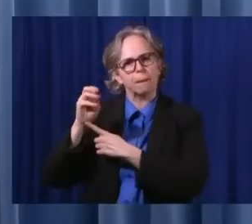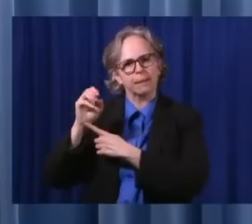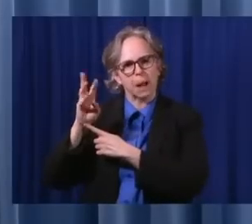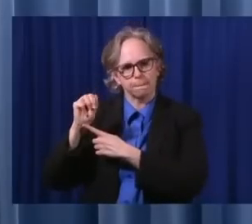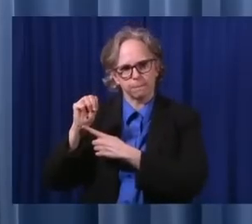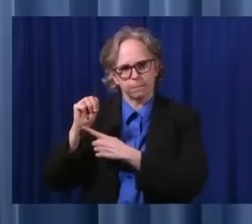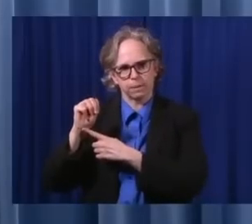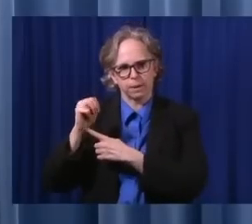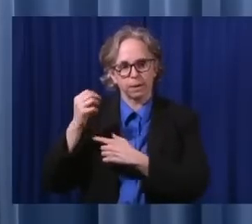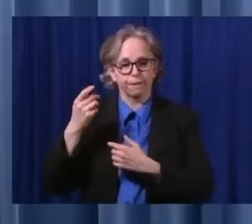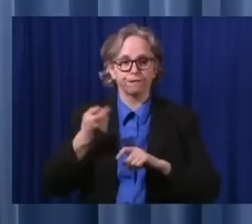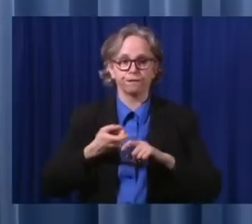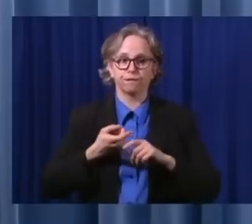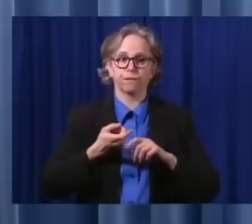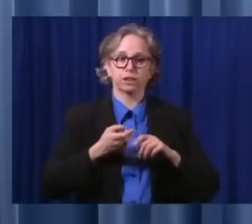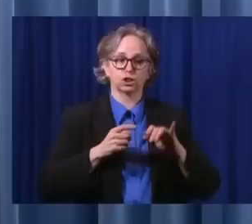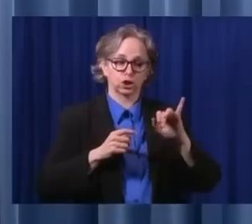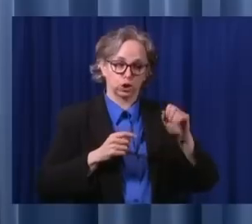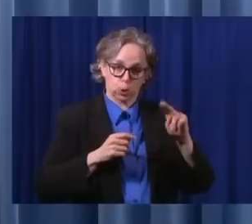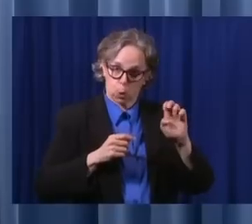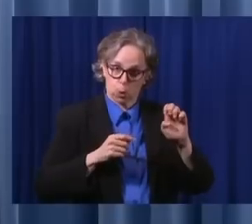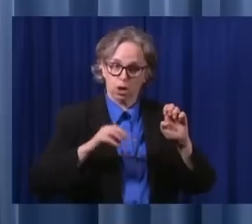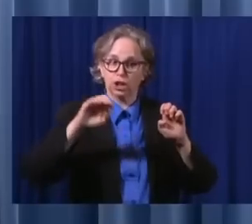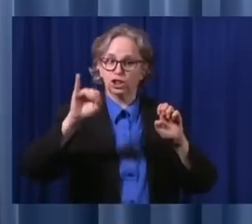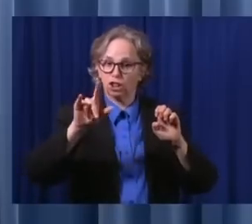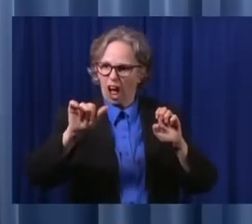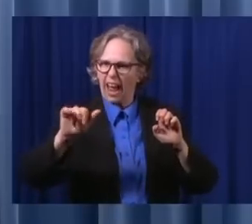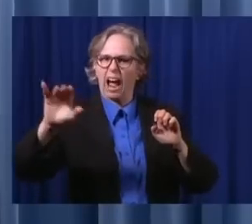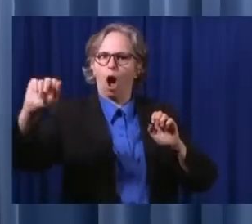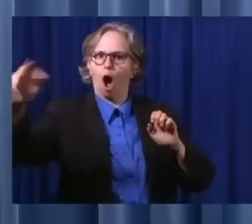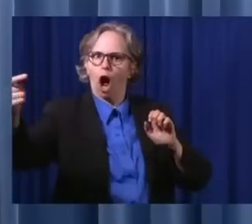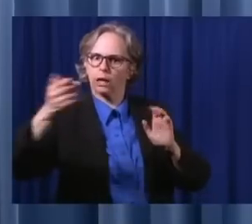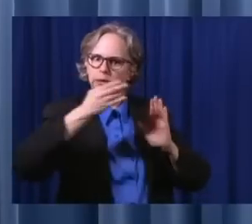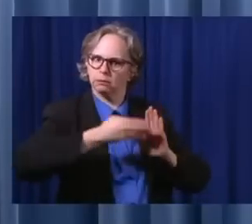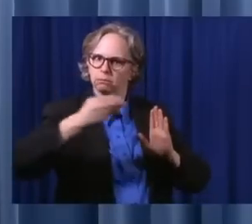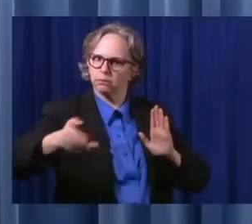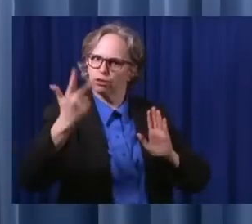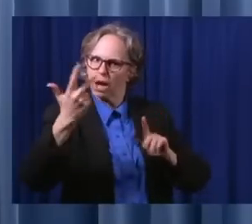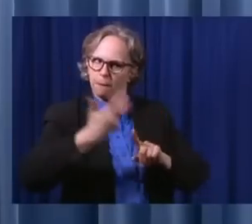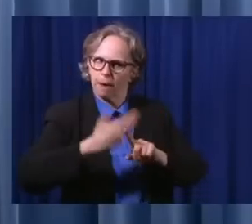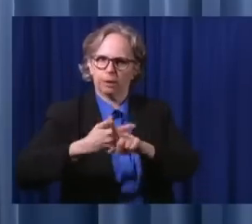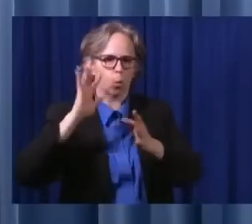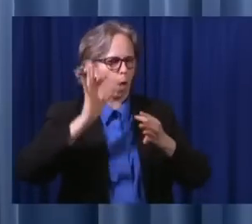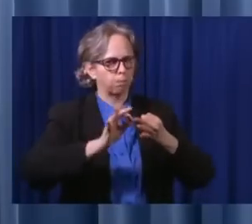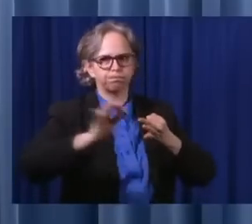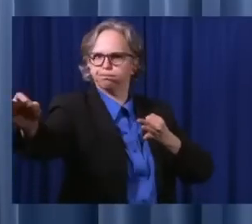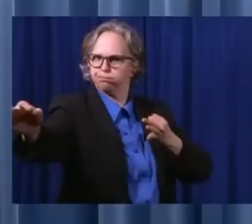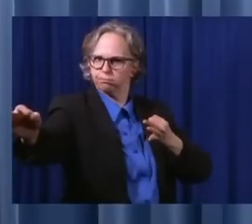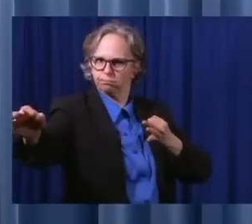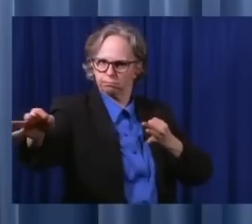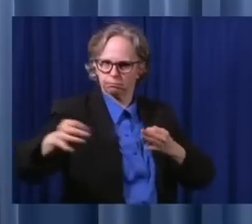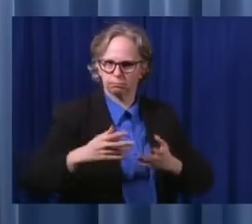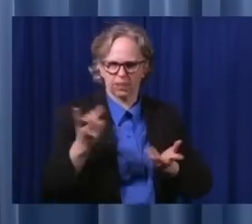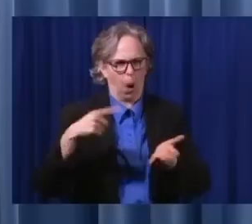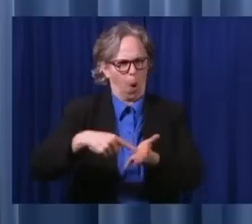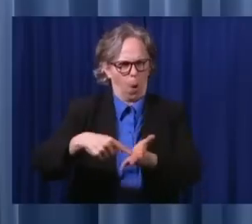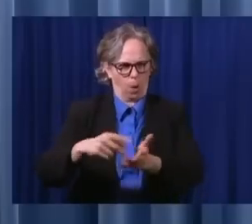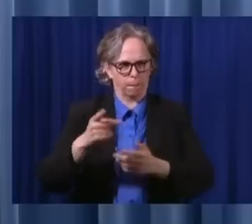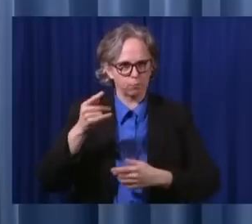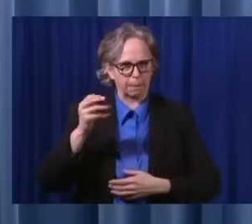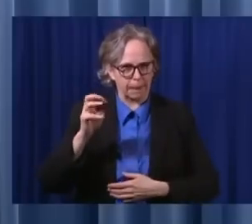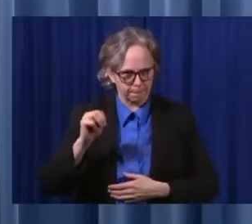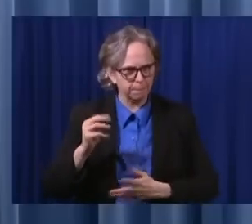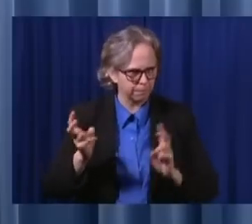second deadline extension BWC has offered to our businesses. By extending these premium due dates, businesses